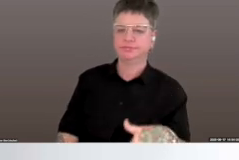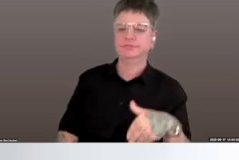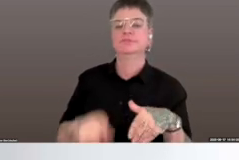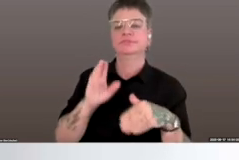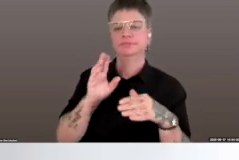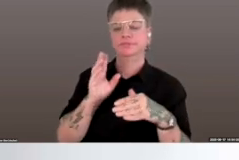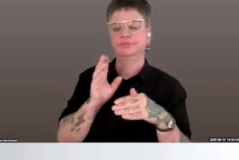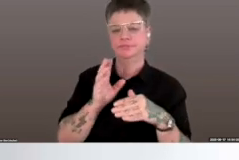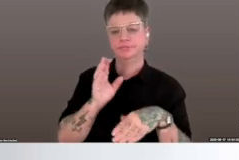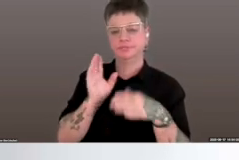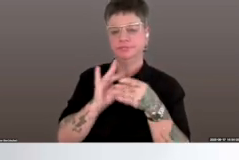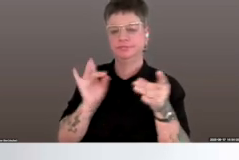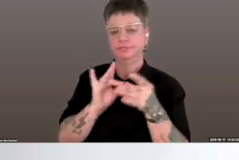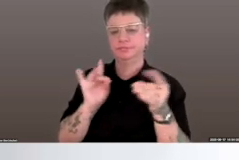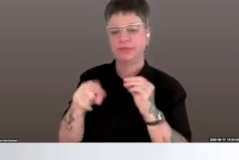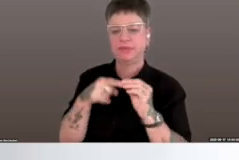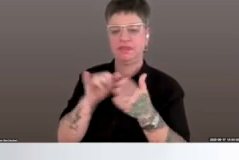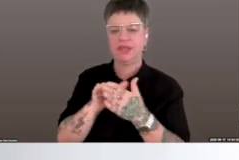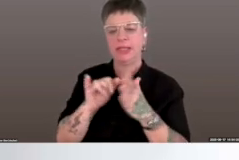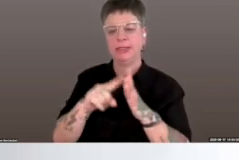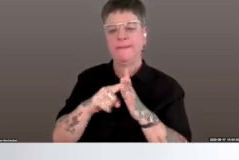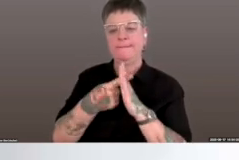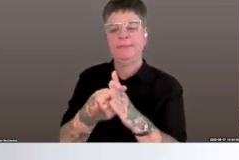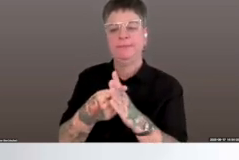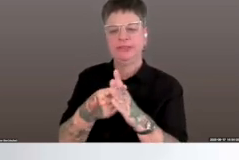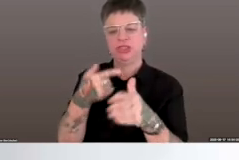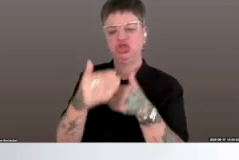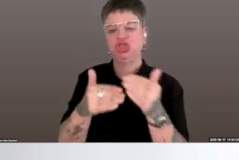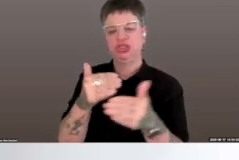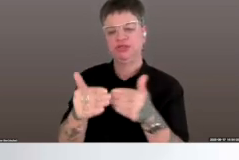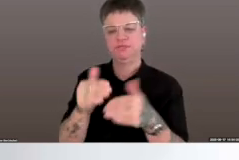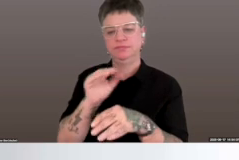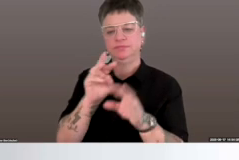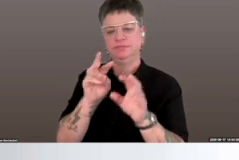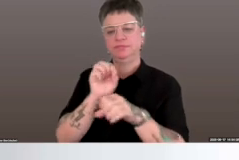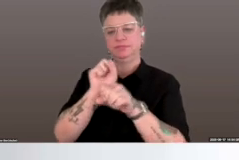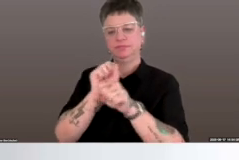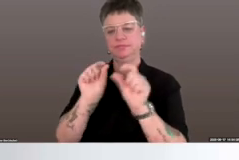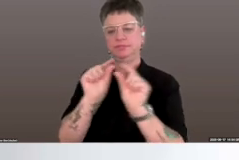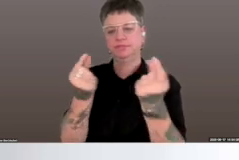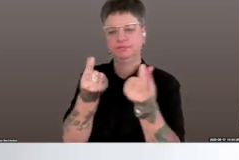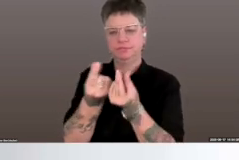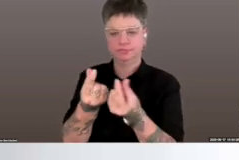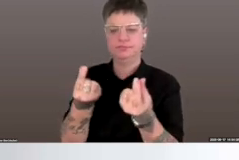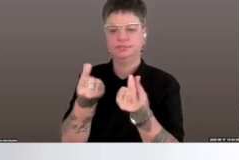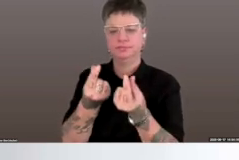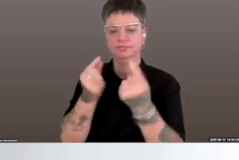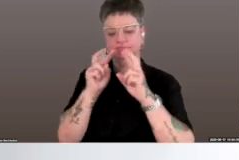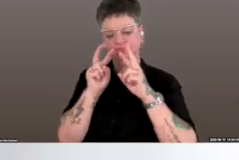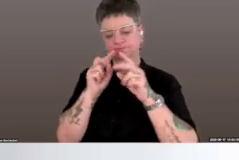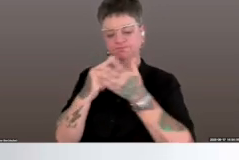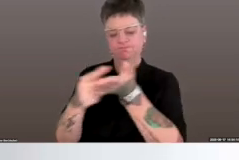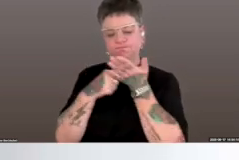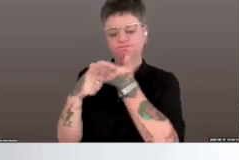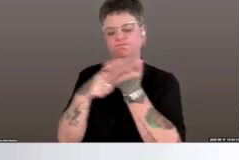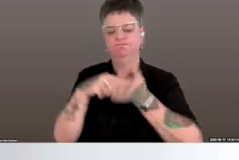of that implementation work group, and we are discussing that as a team internally, and we are presenting those options